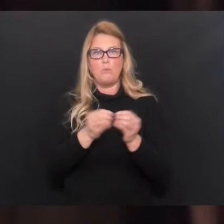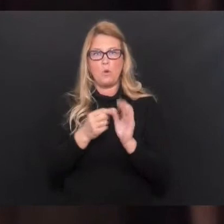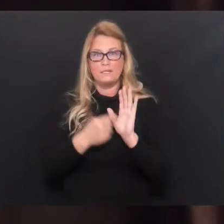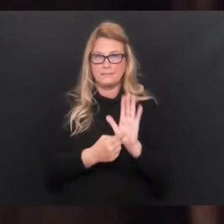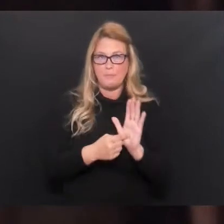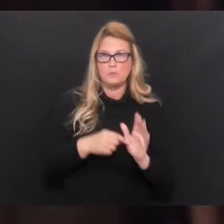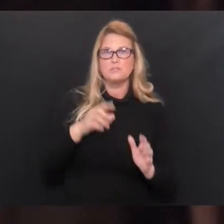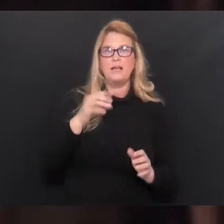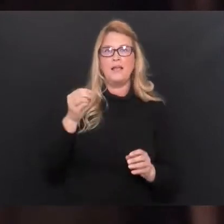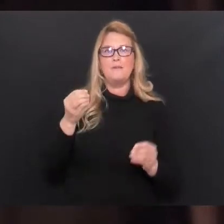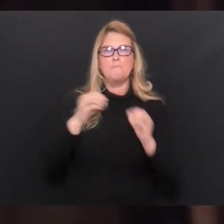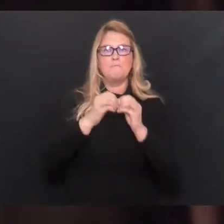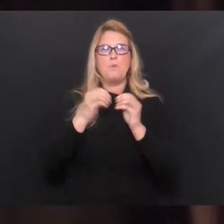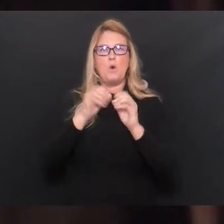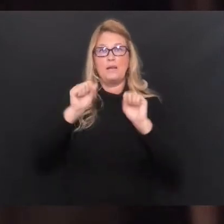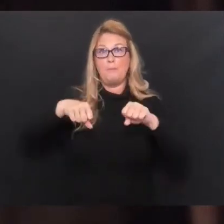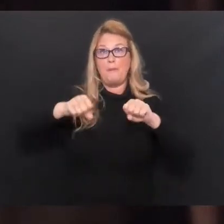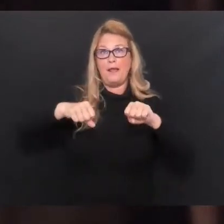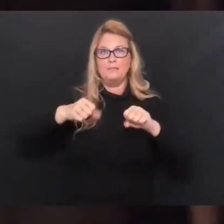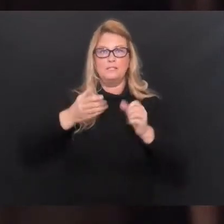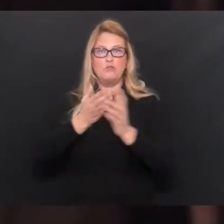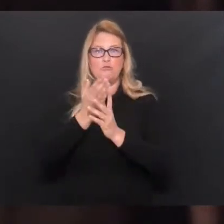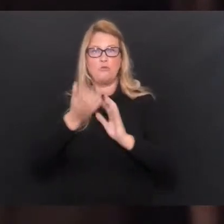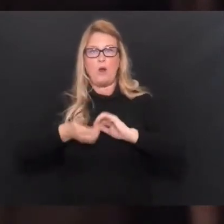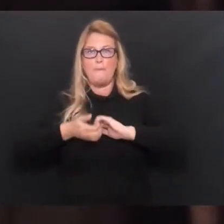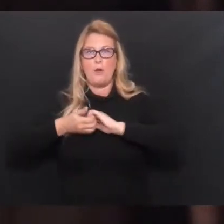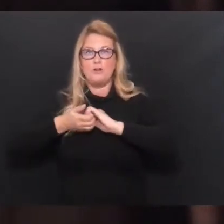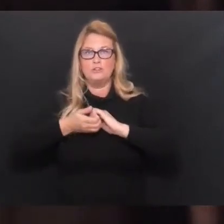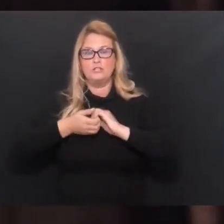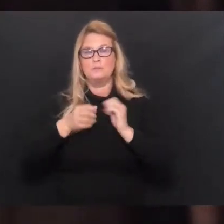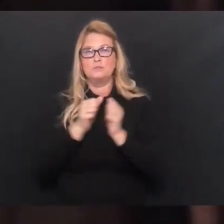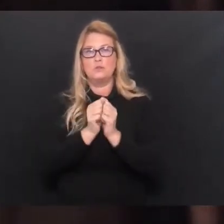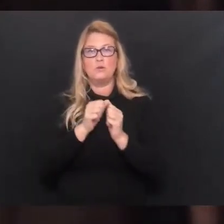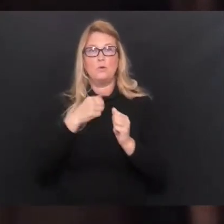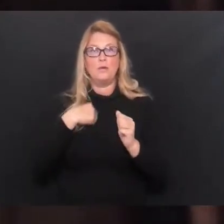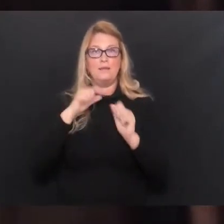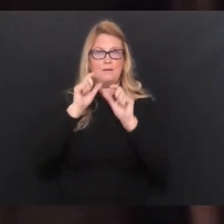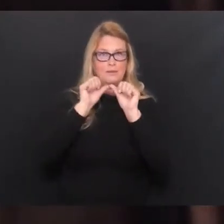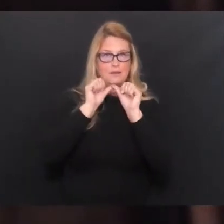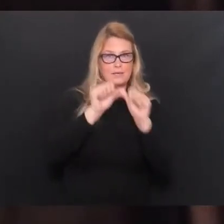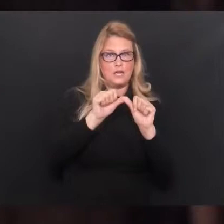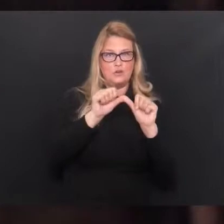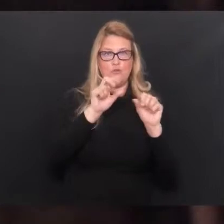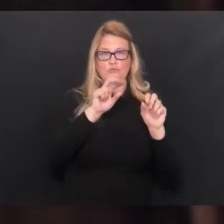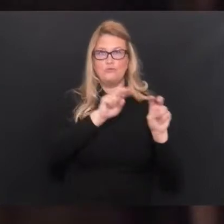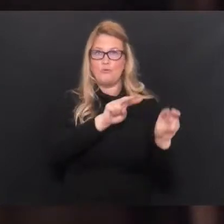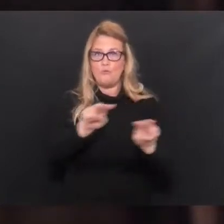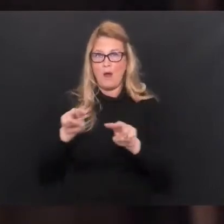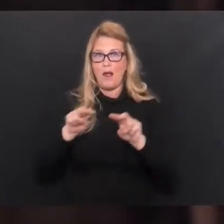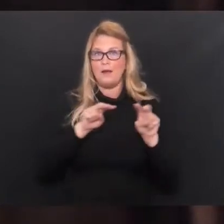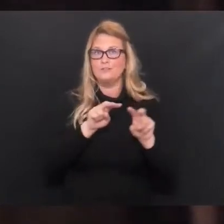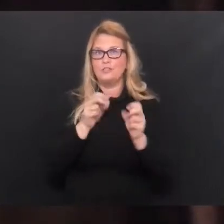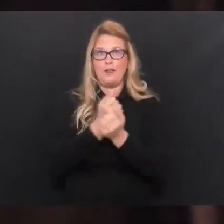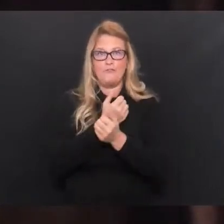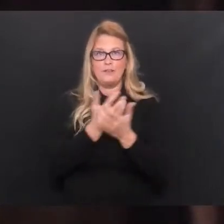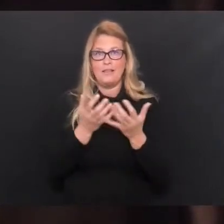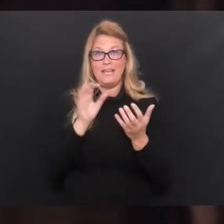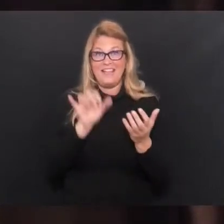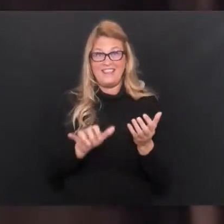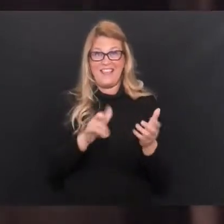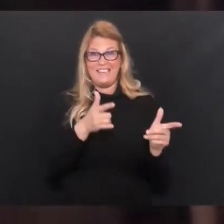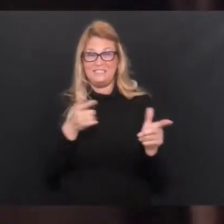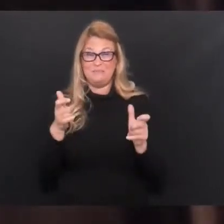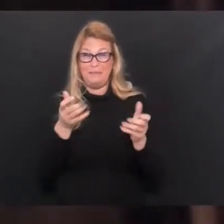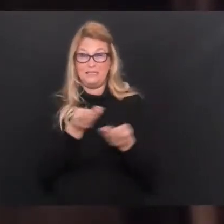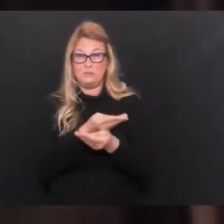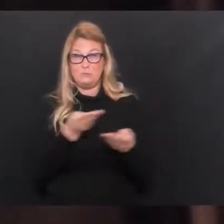have additional capacity through our partners. And we continue to watch that because the rate of speed of that variant